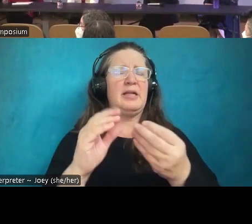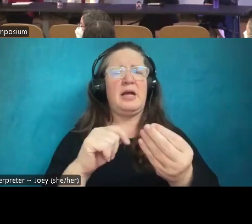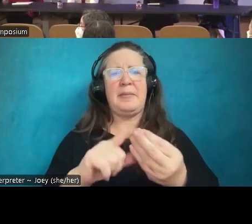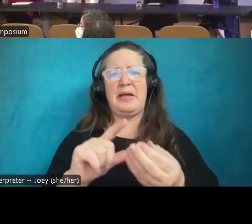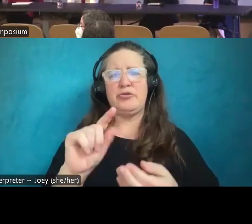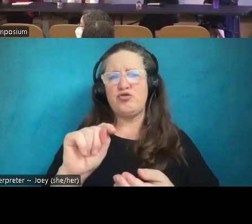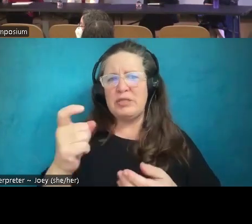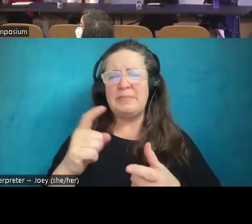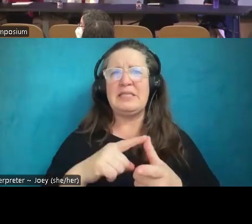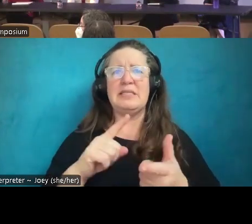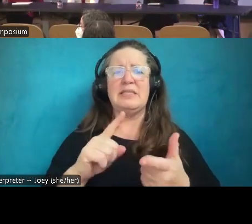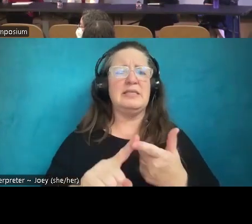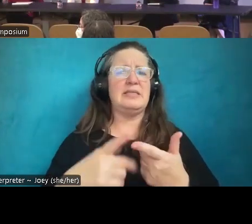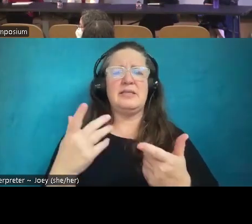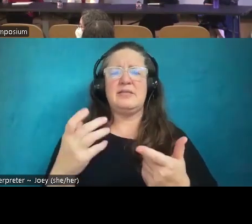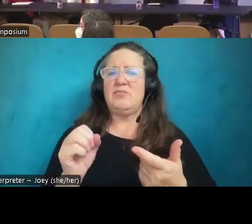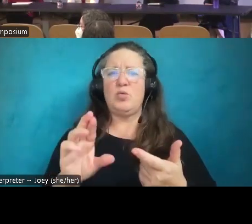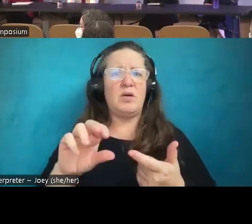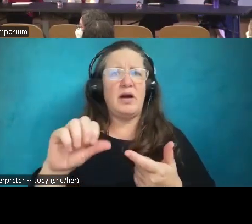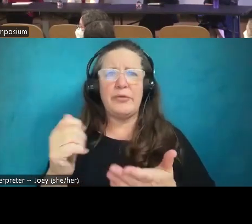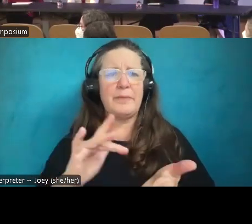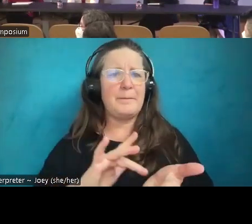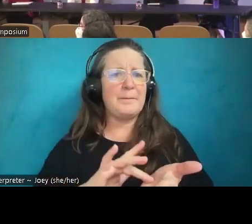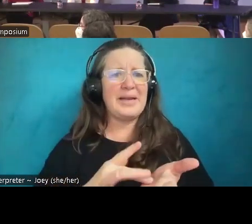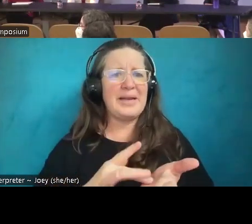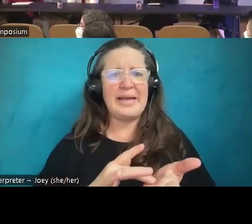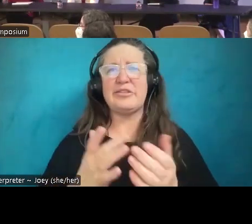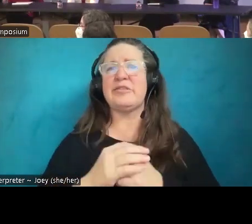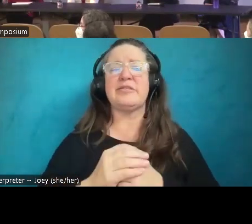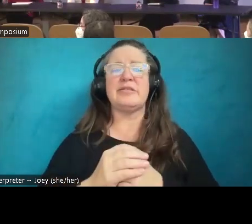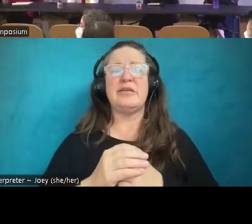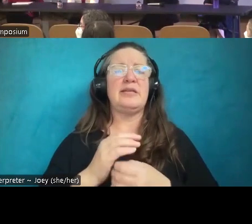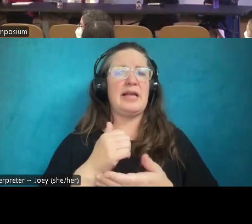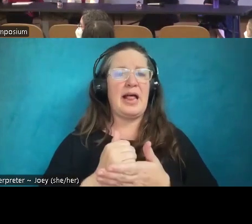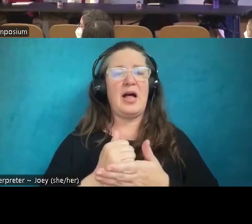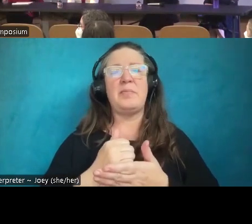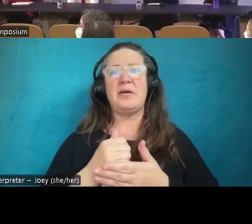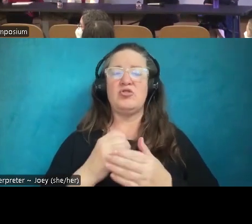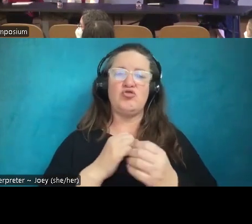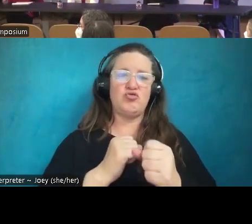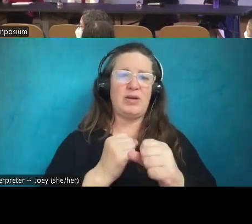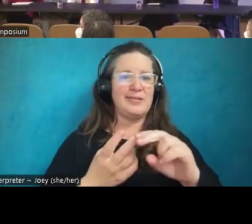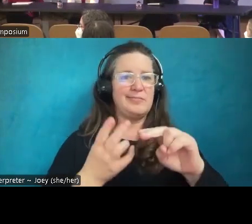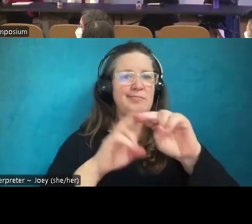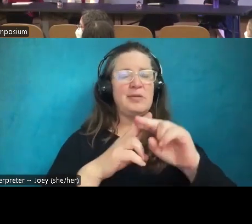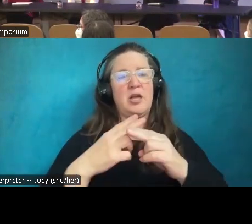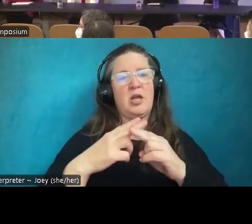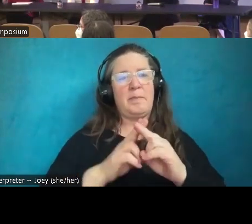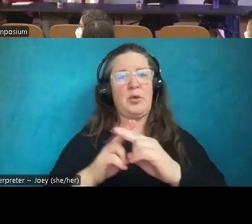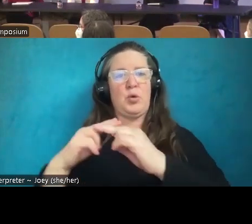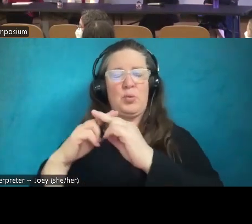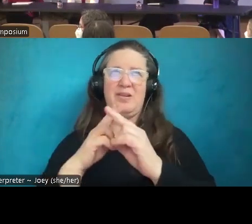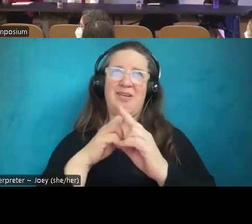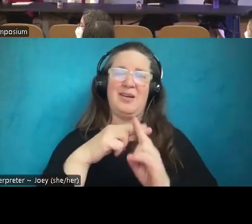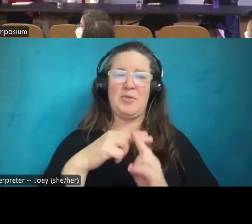systems. Since I got long COVID, I am just susceptible to everything. And I've not, even with my primary doctor, with the long